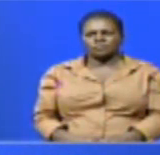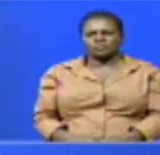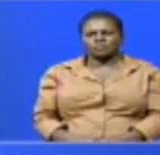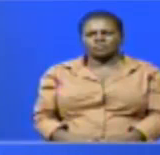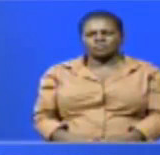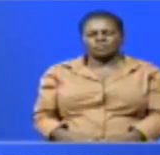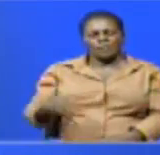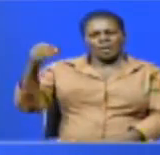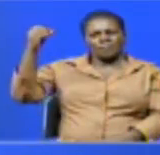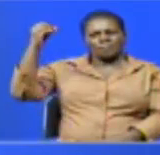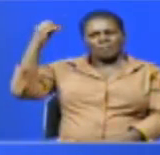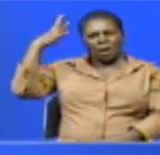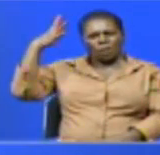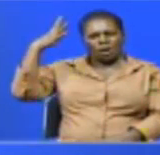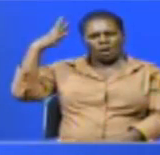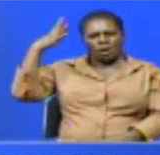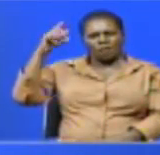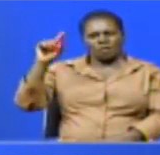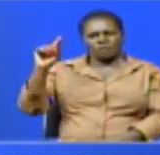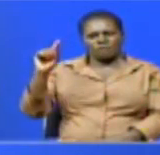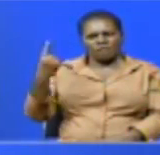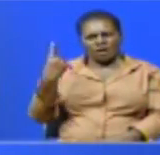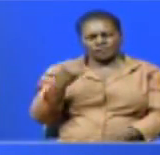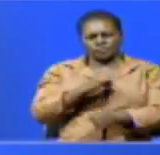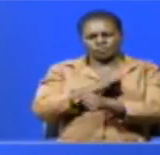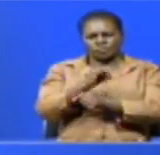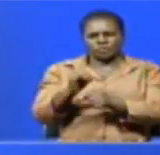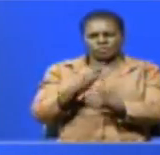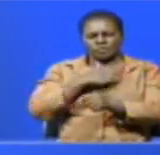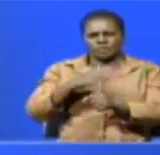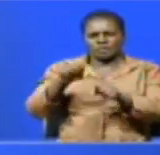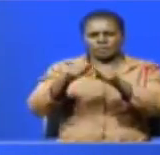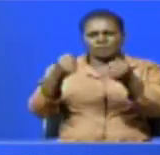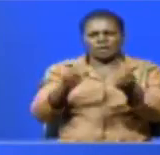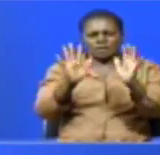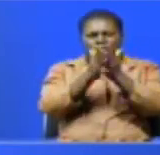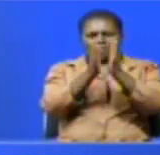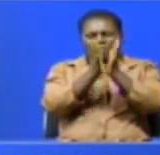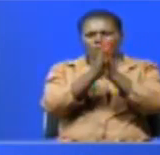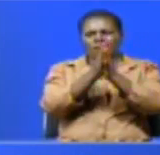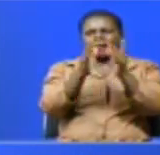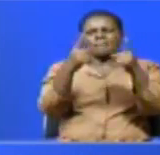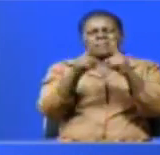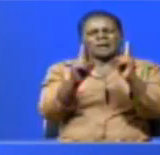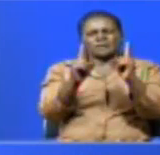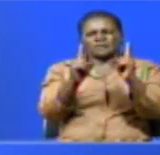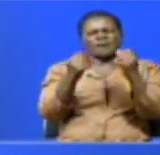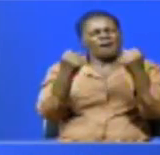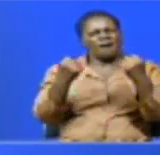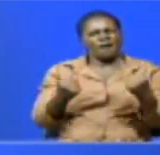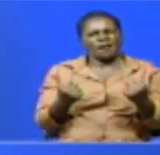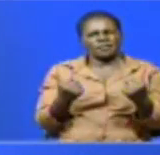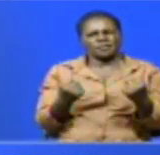According to the electronics geek, he first designed the sound system to respond to clapping sound, but found it rather